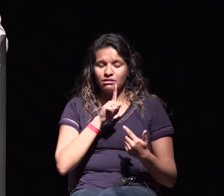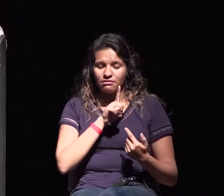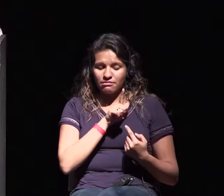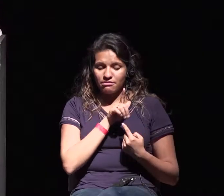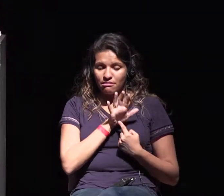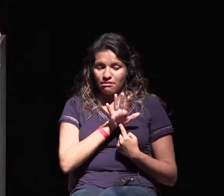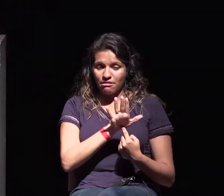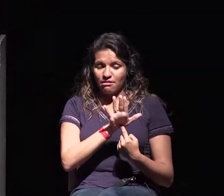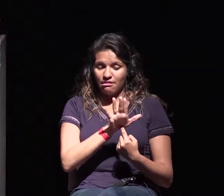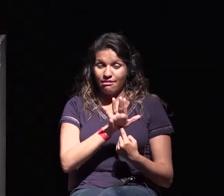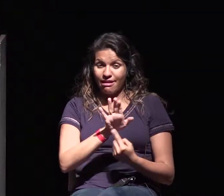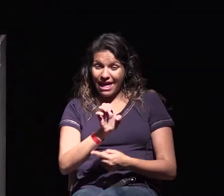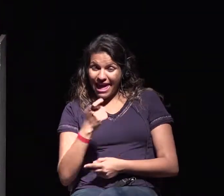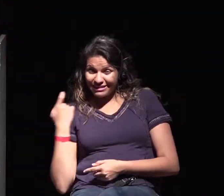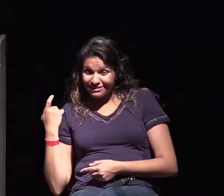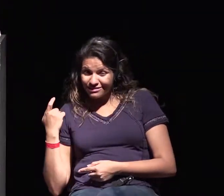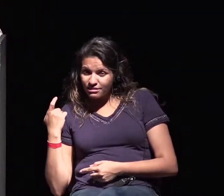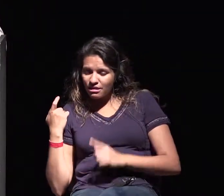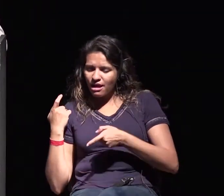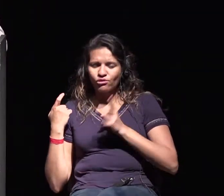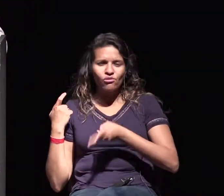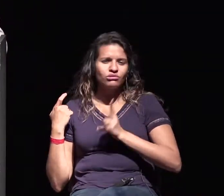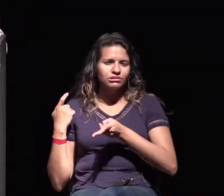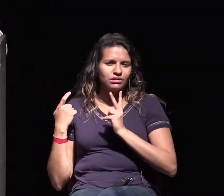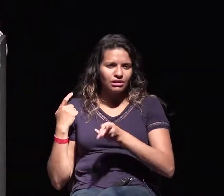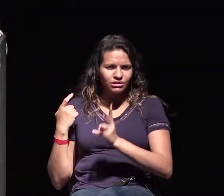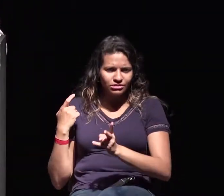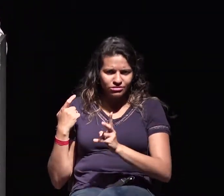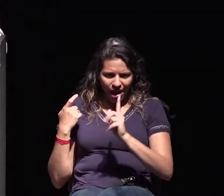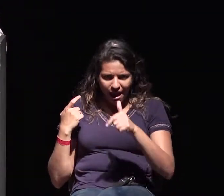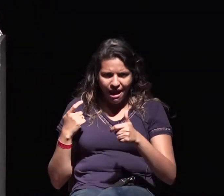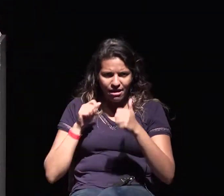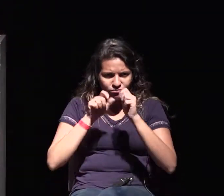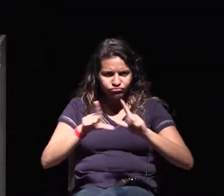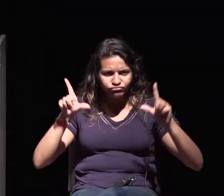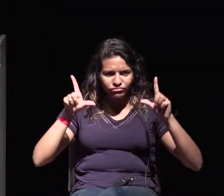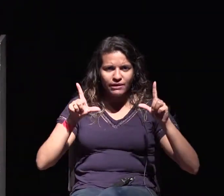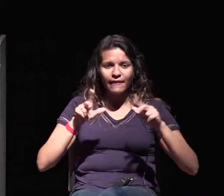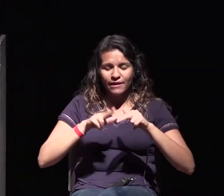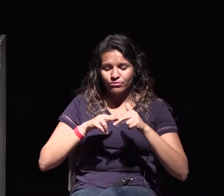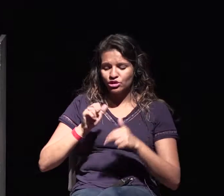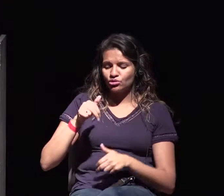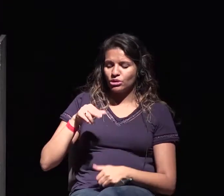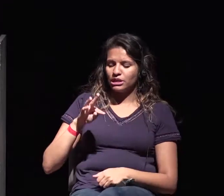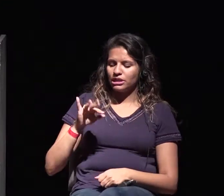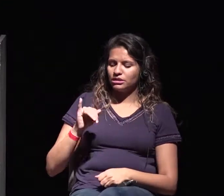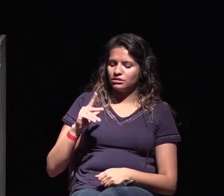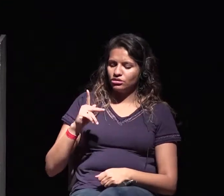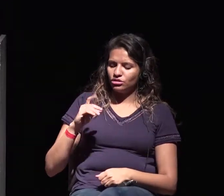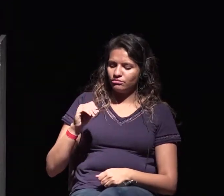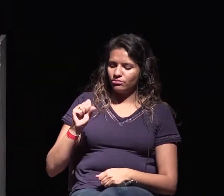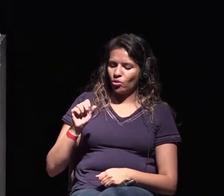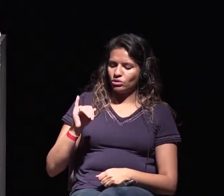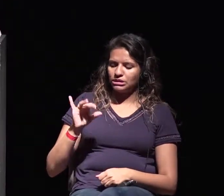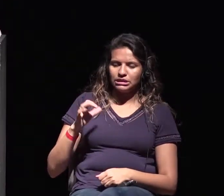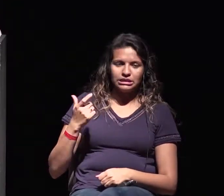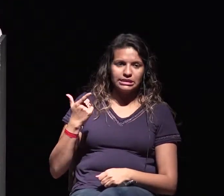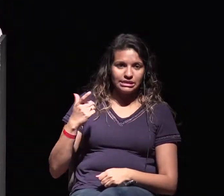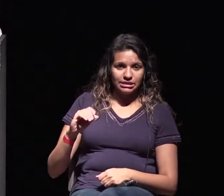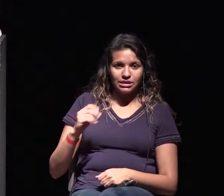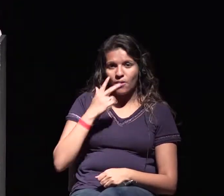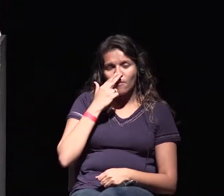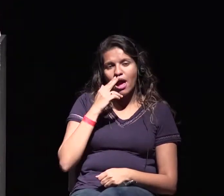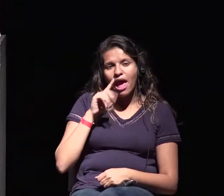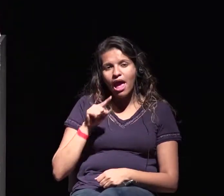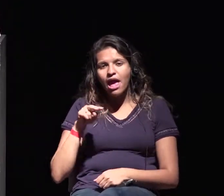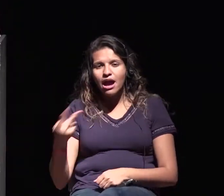an exhibition, reflects an anti-position to what was, what is, and as such what will be,